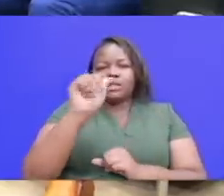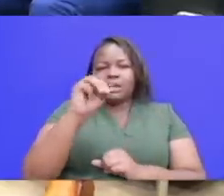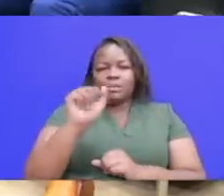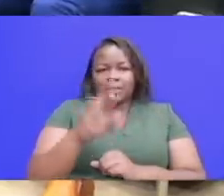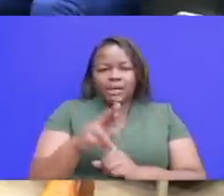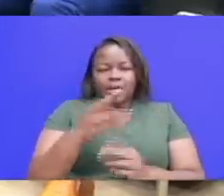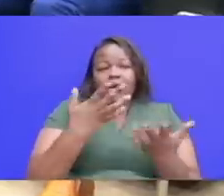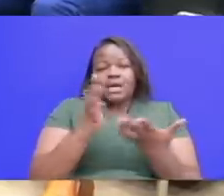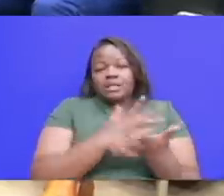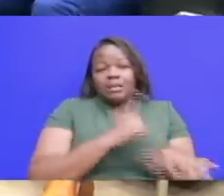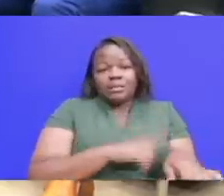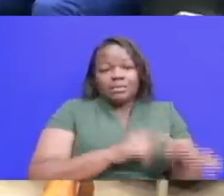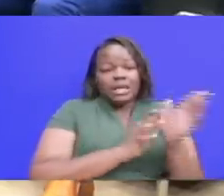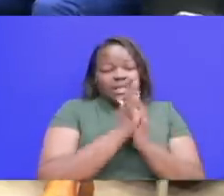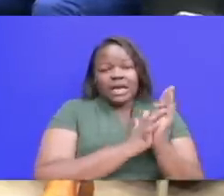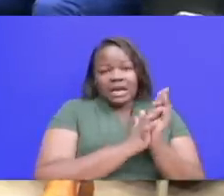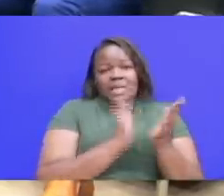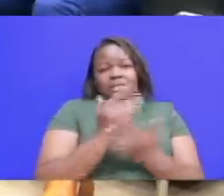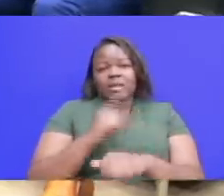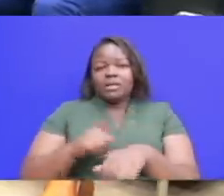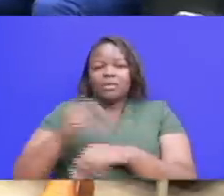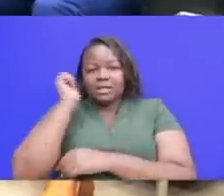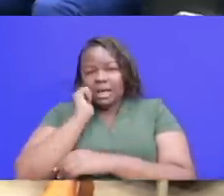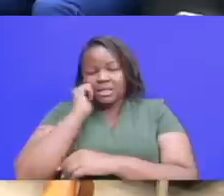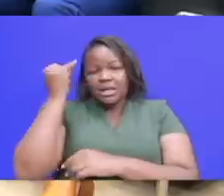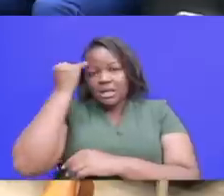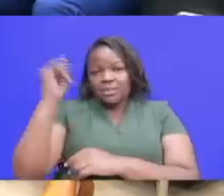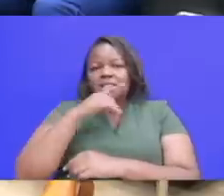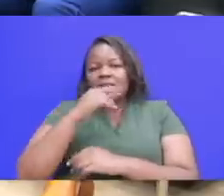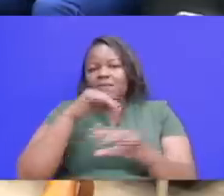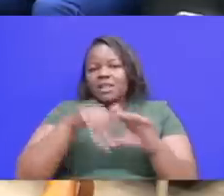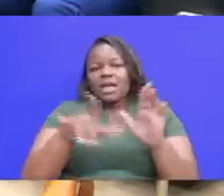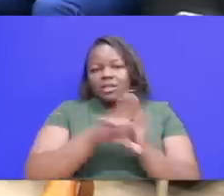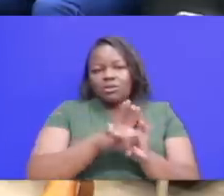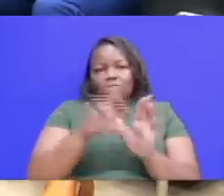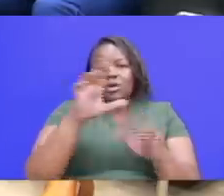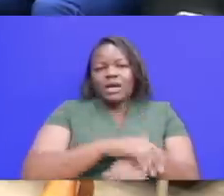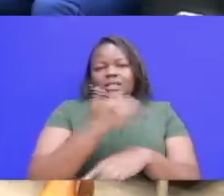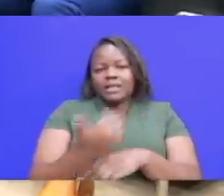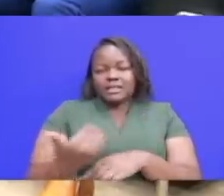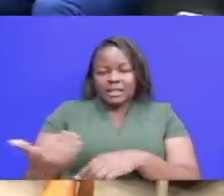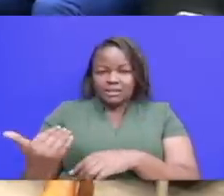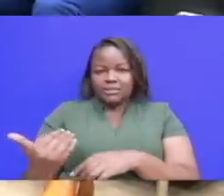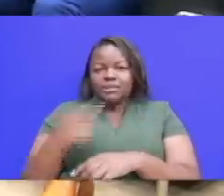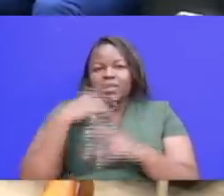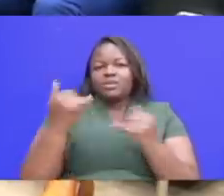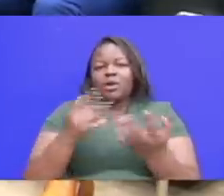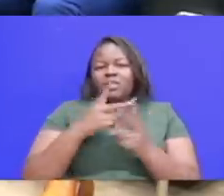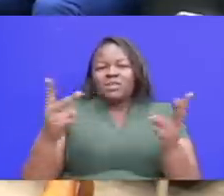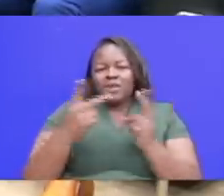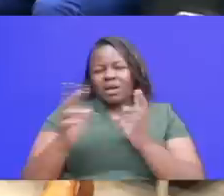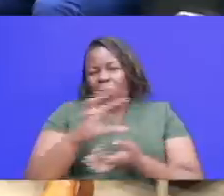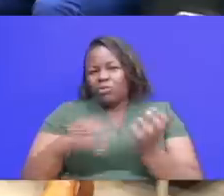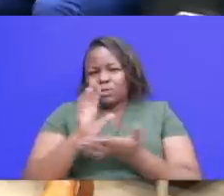also quite sad. You can imagine the father-in-law getting a child with the father. It's very complicated.